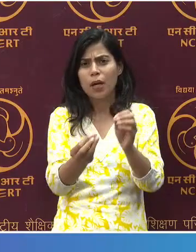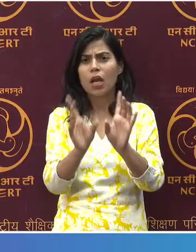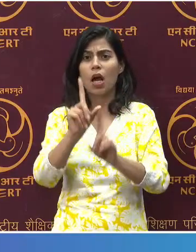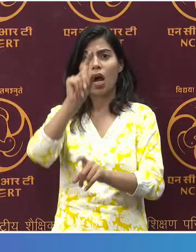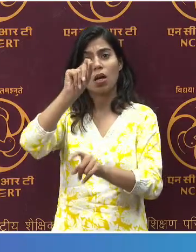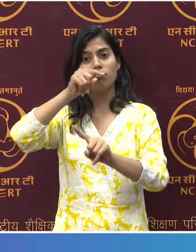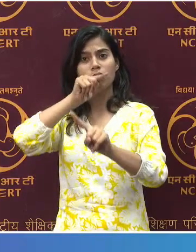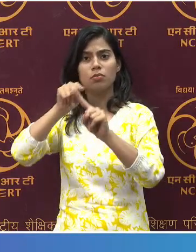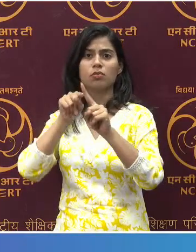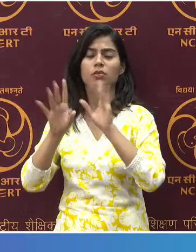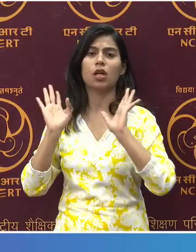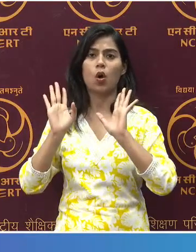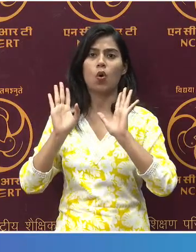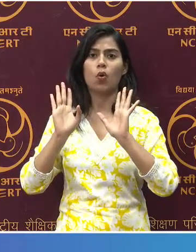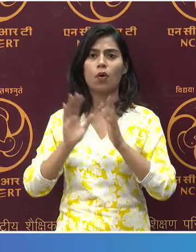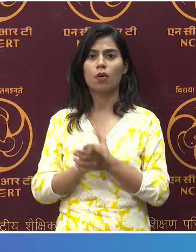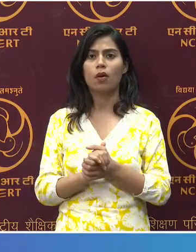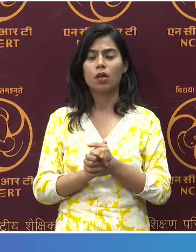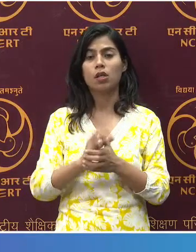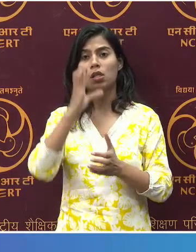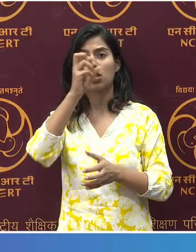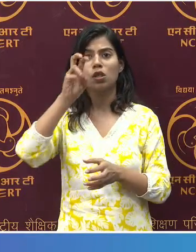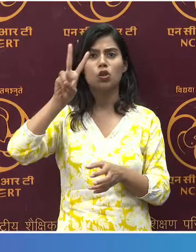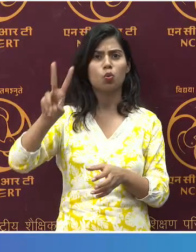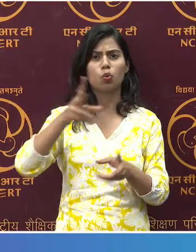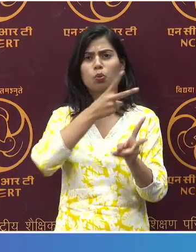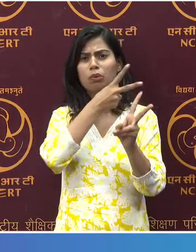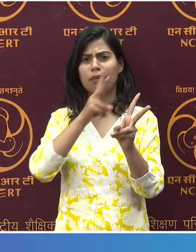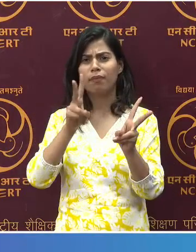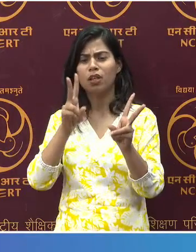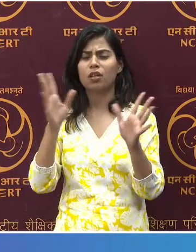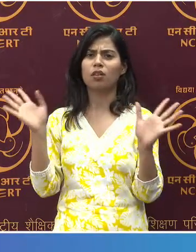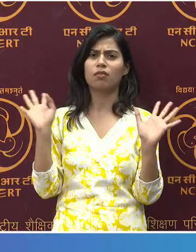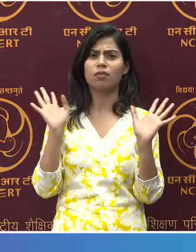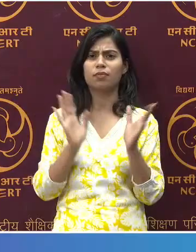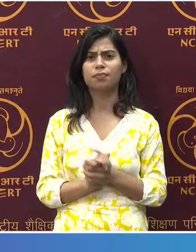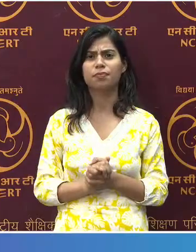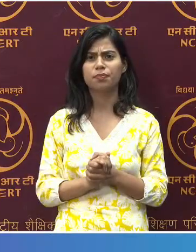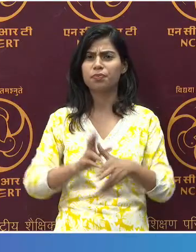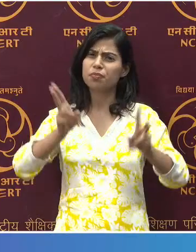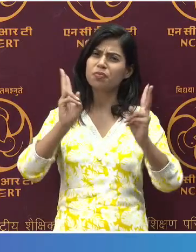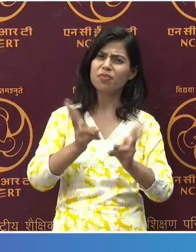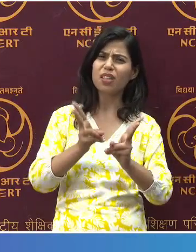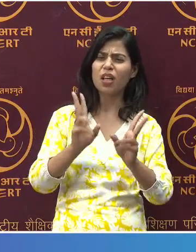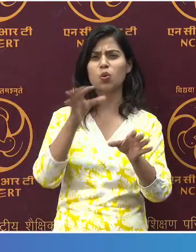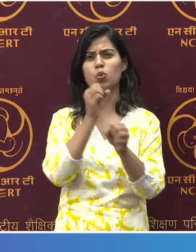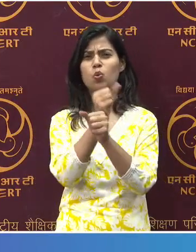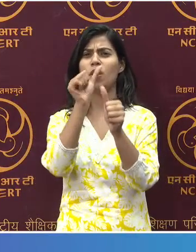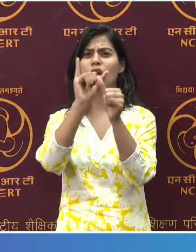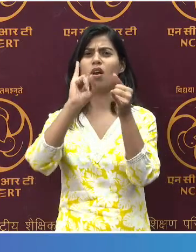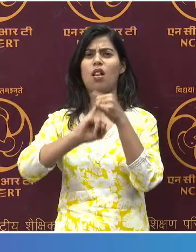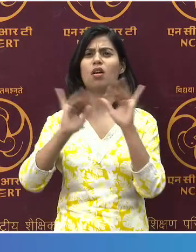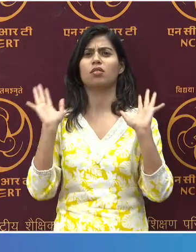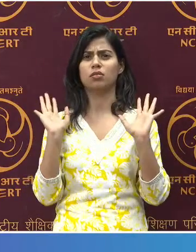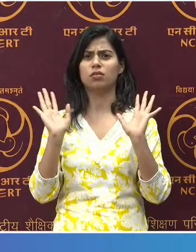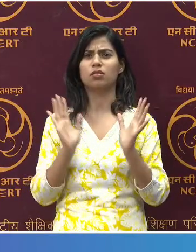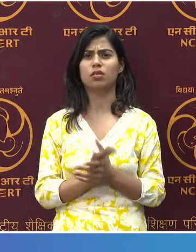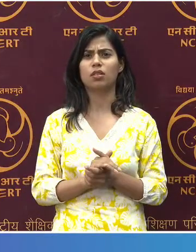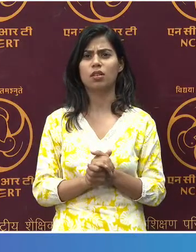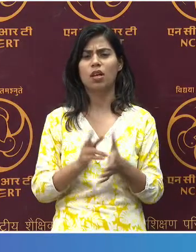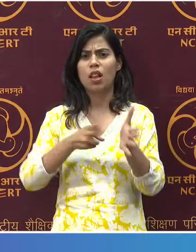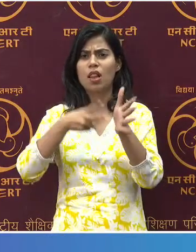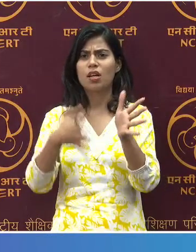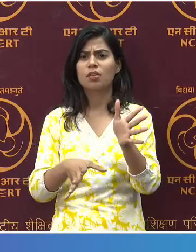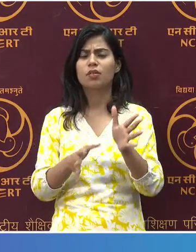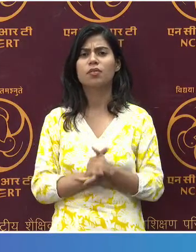produce smoke in form of carbon dioxide and other gases. That is why we are shifting to natural gases. Yes, that's why we are going to shifting to natural gases,